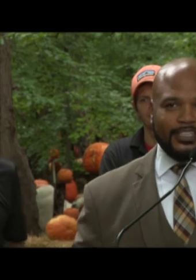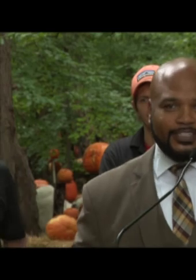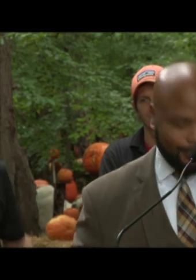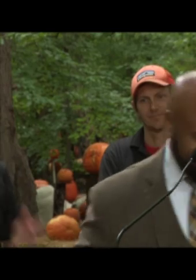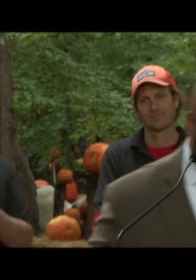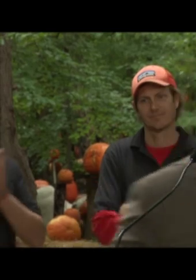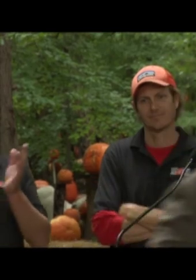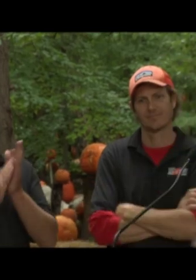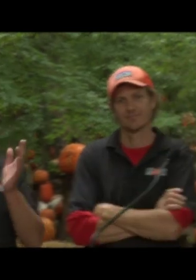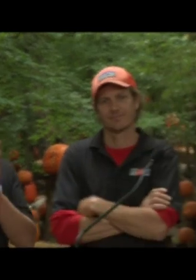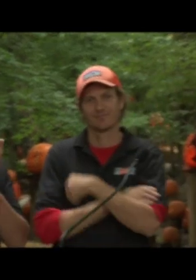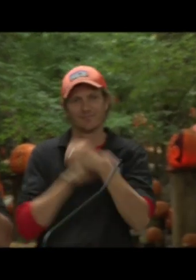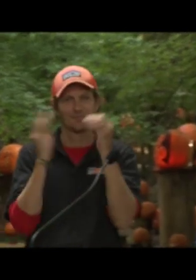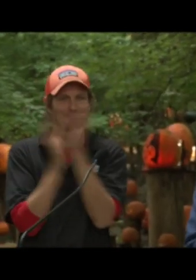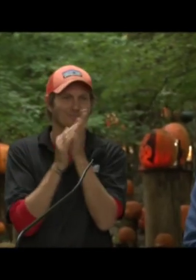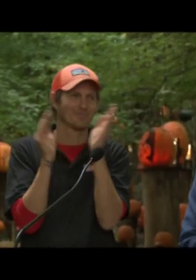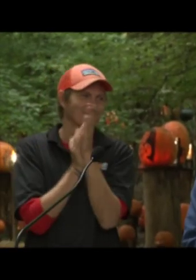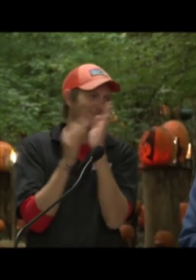you very much.